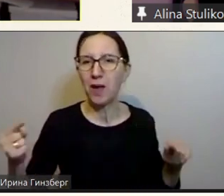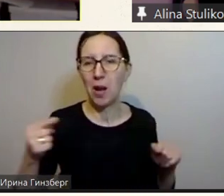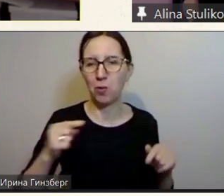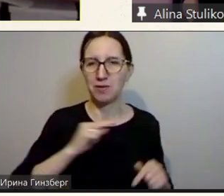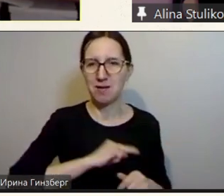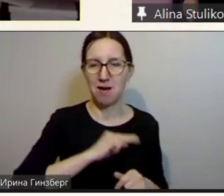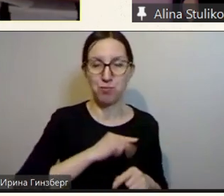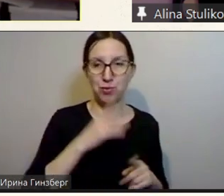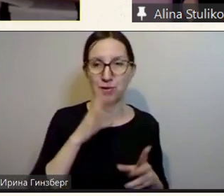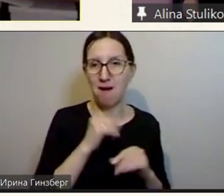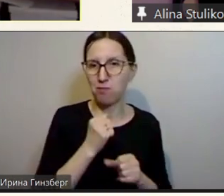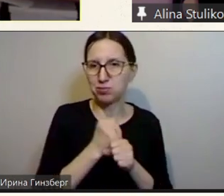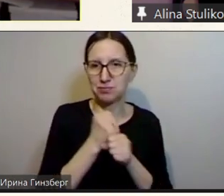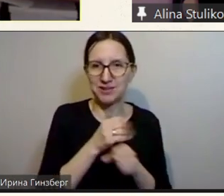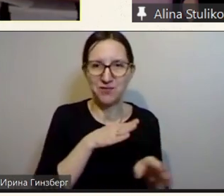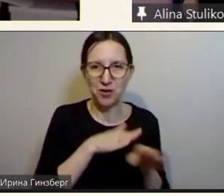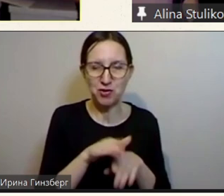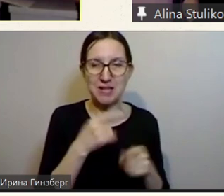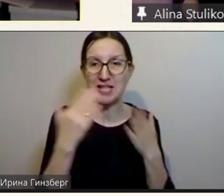So that's